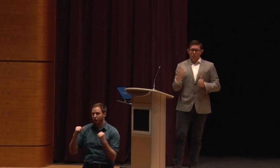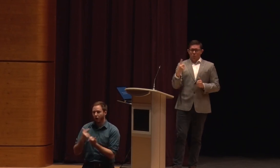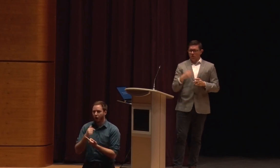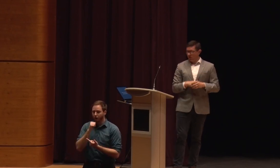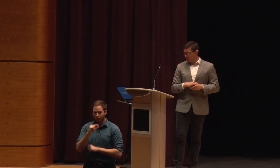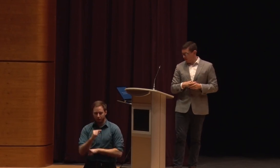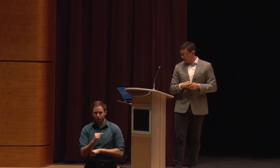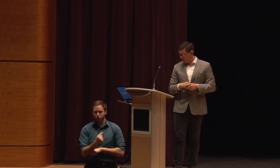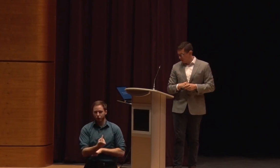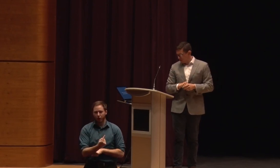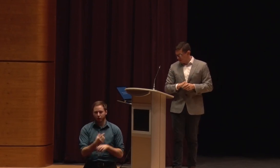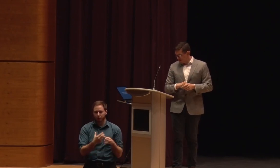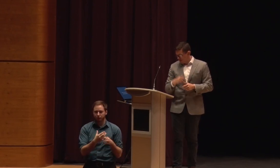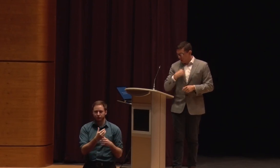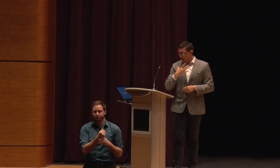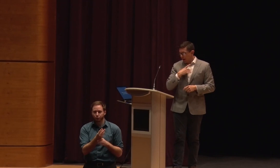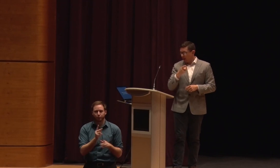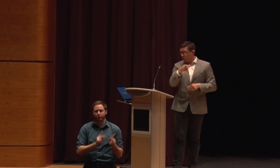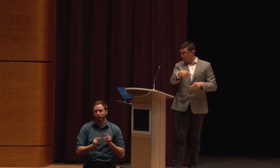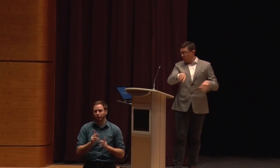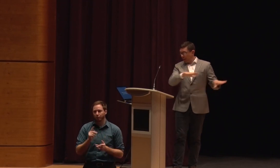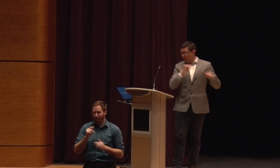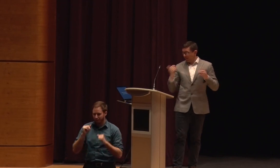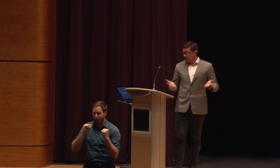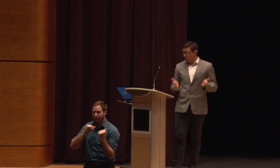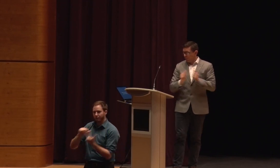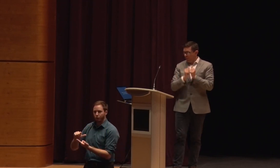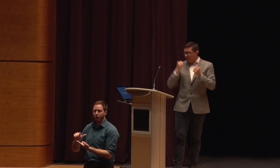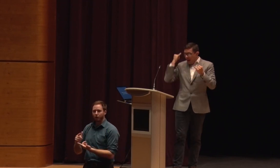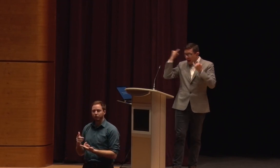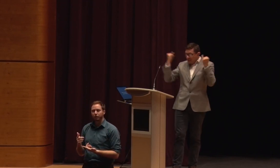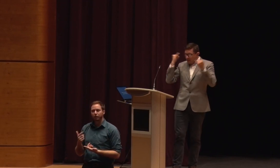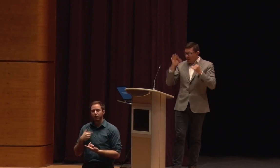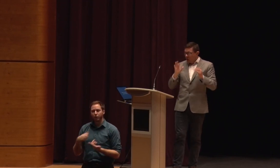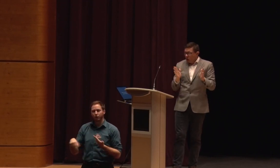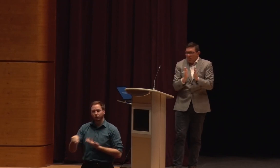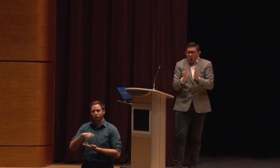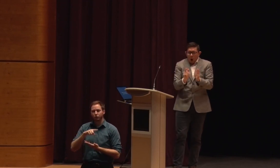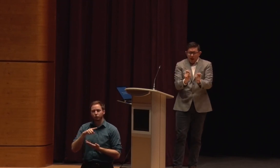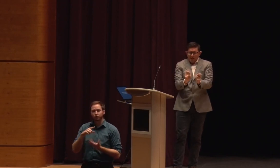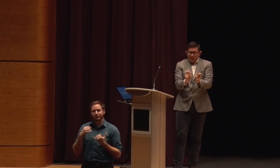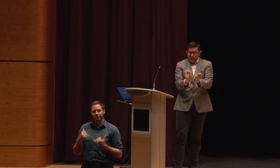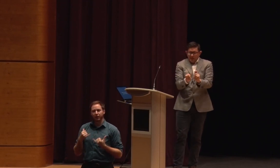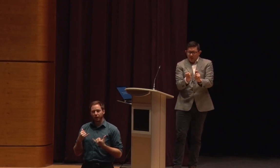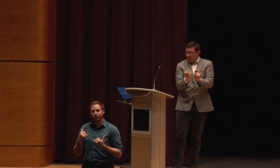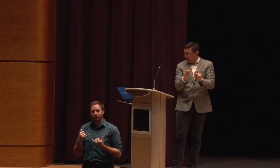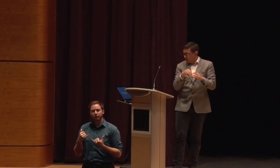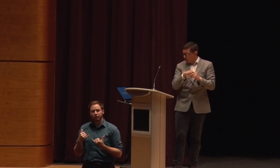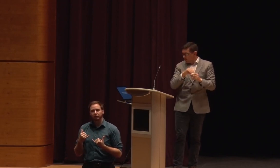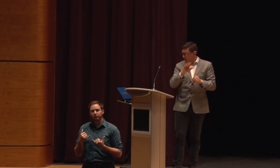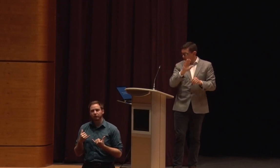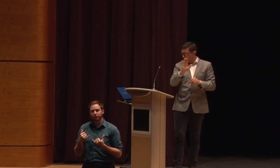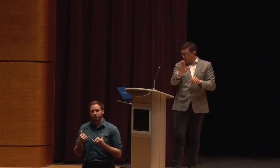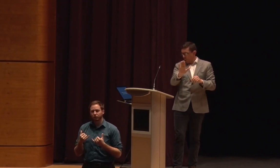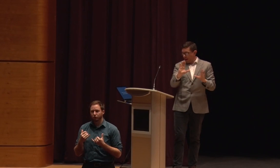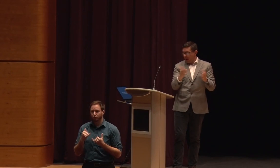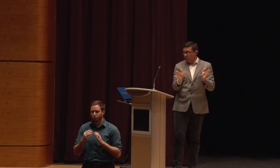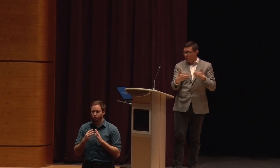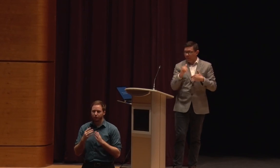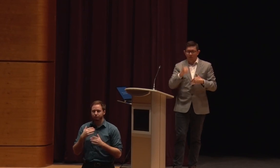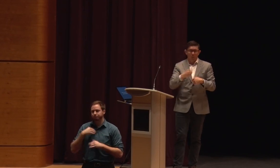not just someone else, but everyone. I'd like you to leave here with the